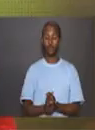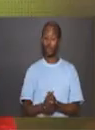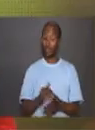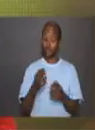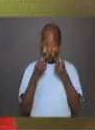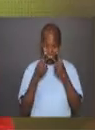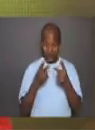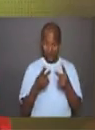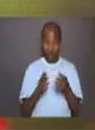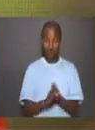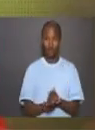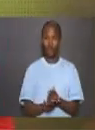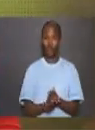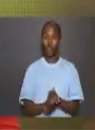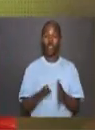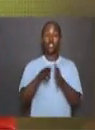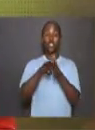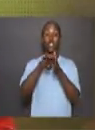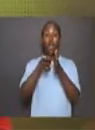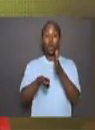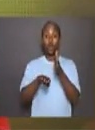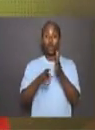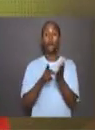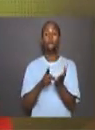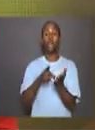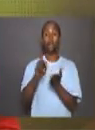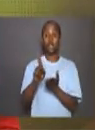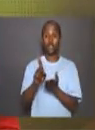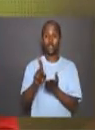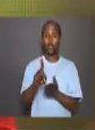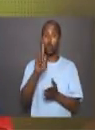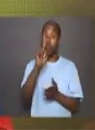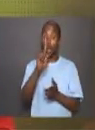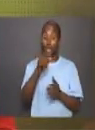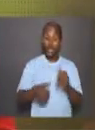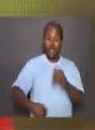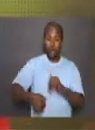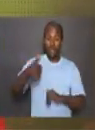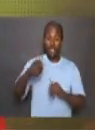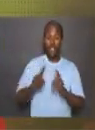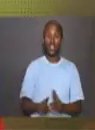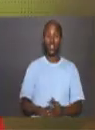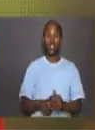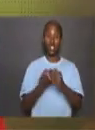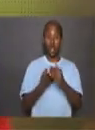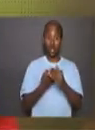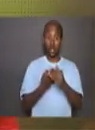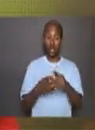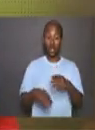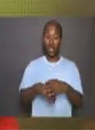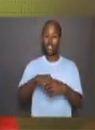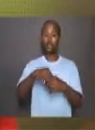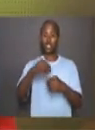As you can see, the down payment is one of the major initial